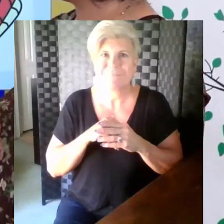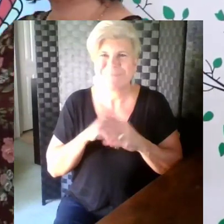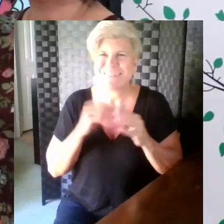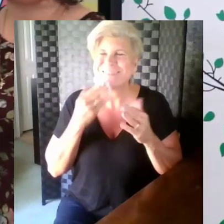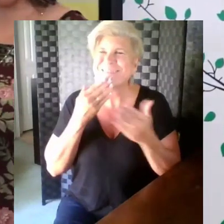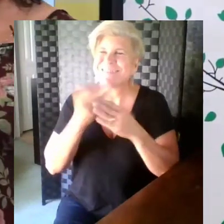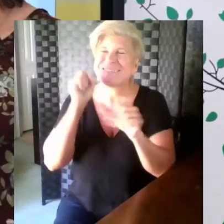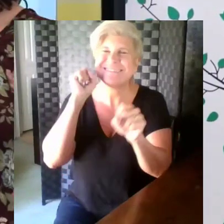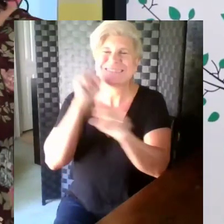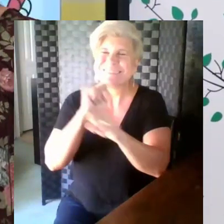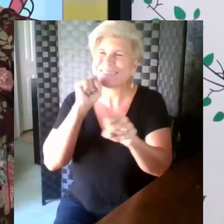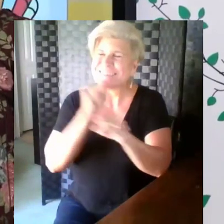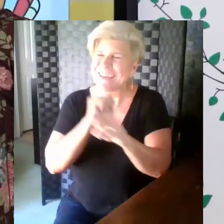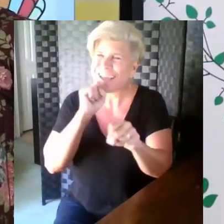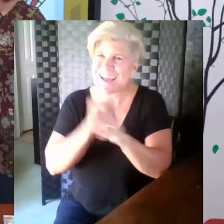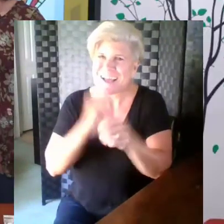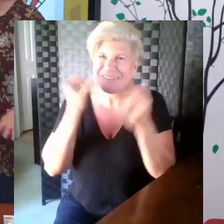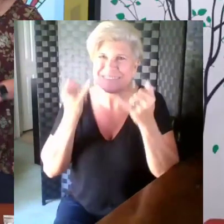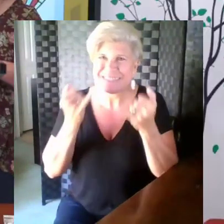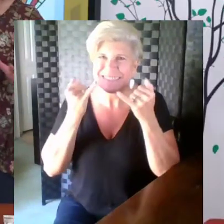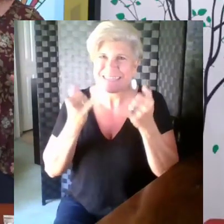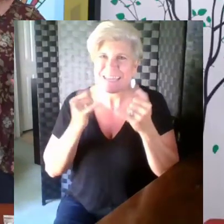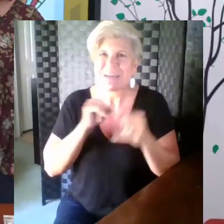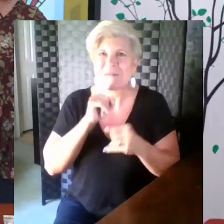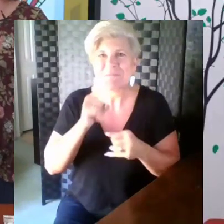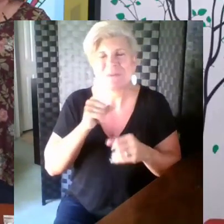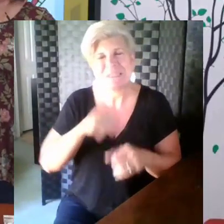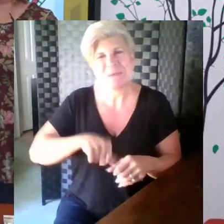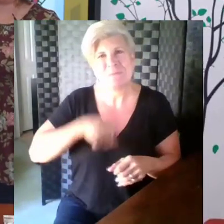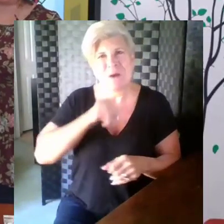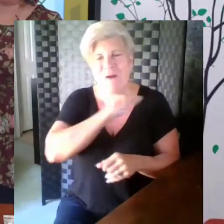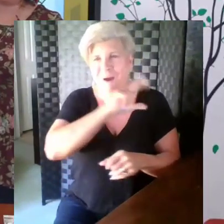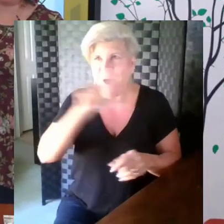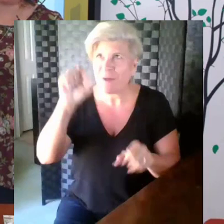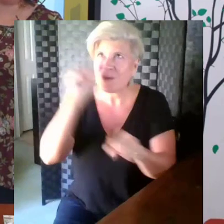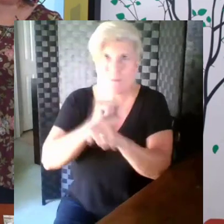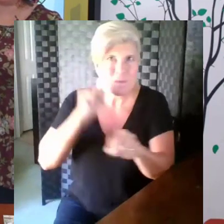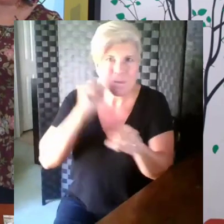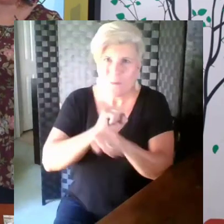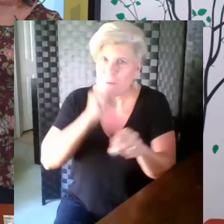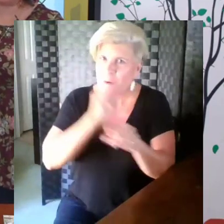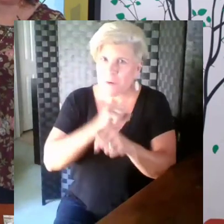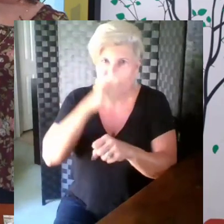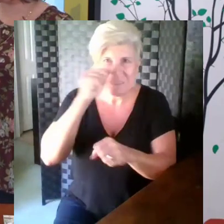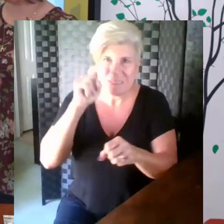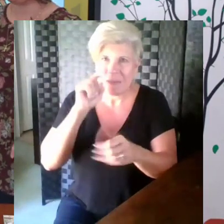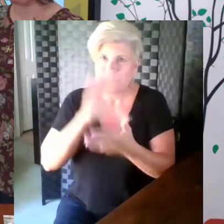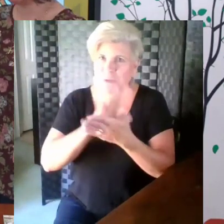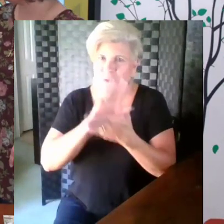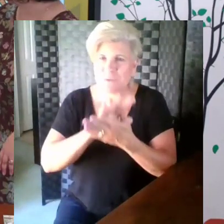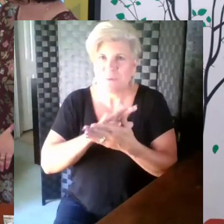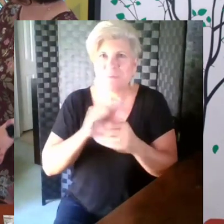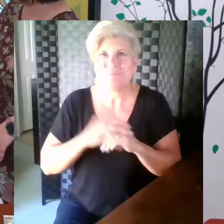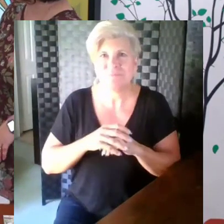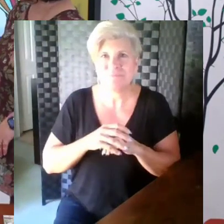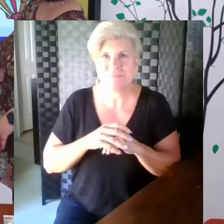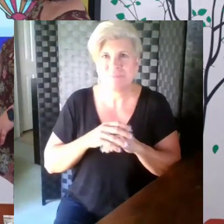All right, great work today. I'm really proud of all the work that you're putting in with summer school this